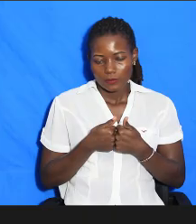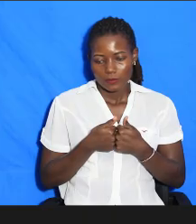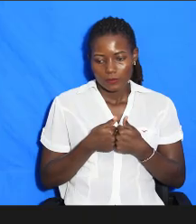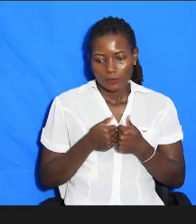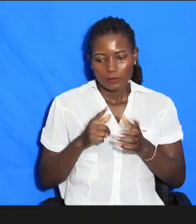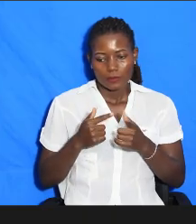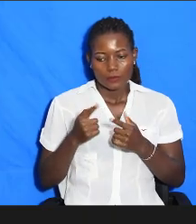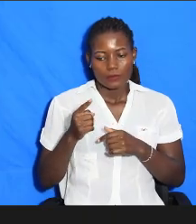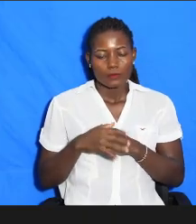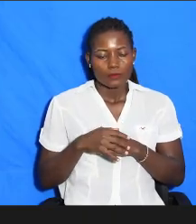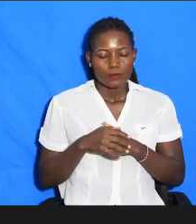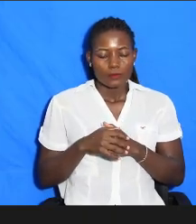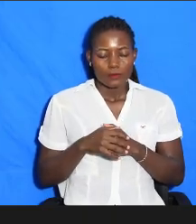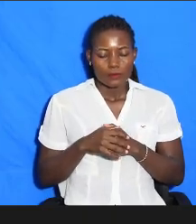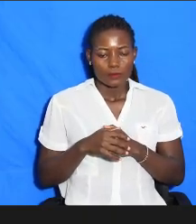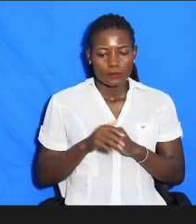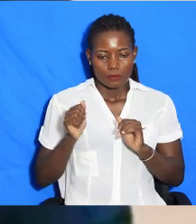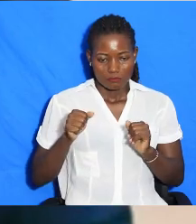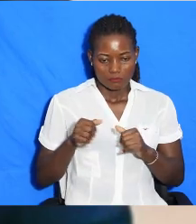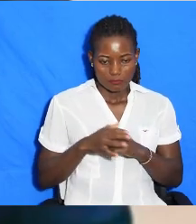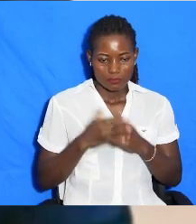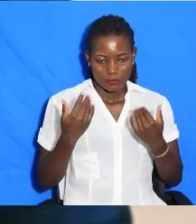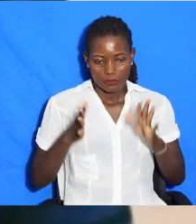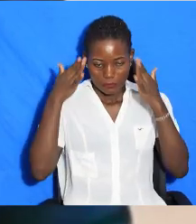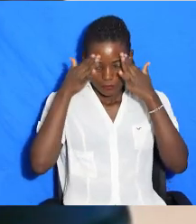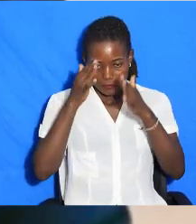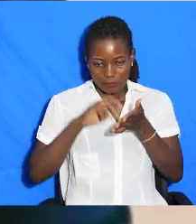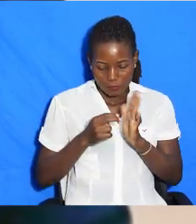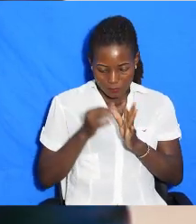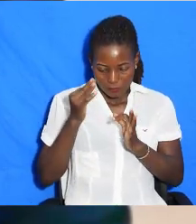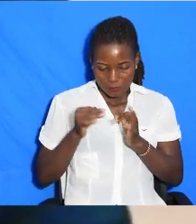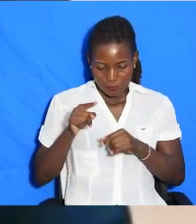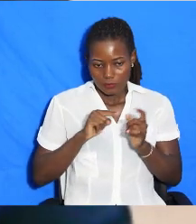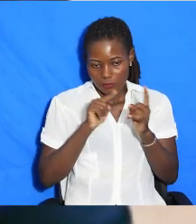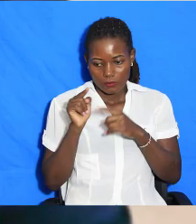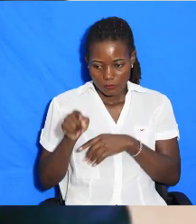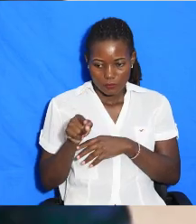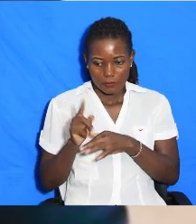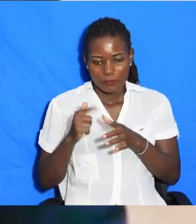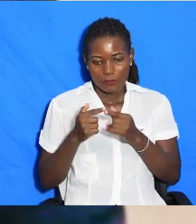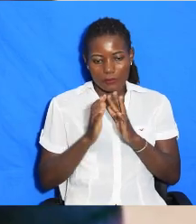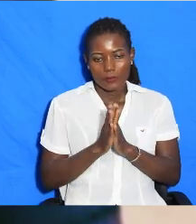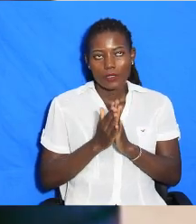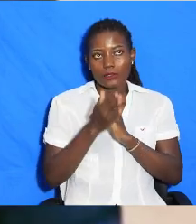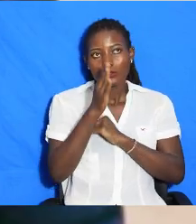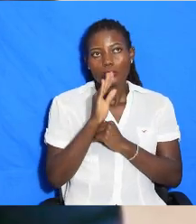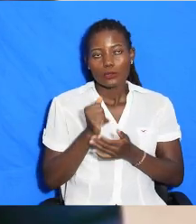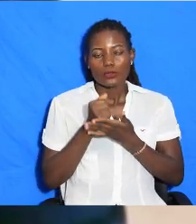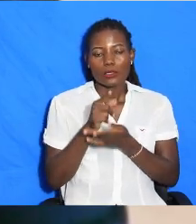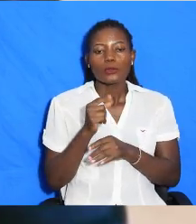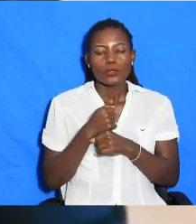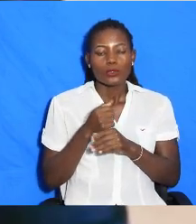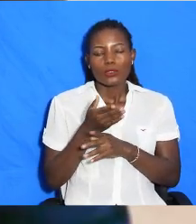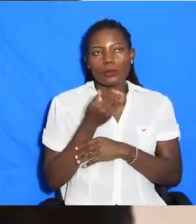get mm. distracted. So he said, Yeah. if you Mm-hmm. go on that start line and pray to God to help you do your best